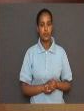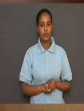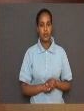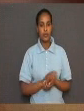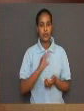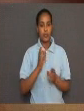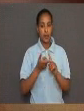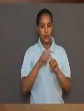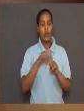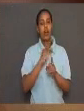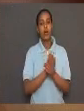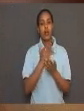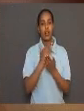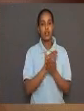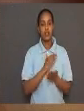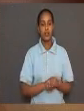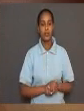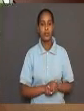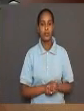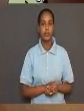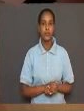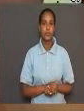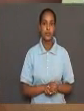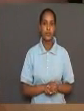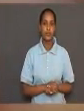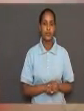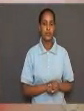Let's get back to our lesson.